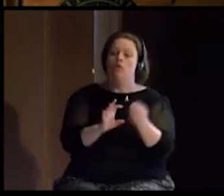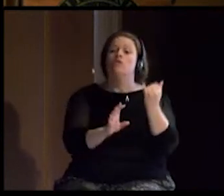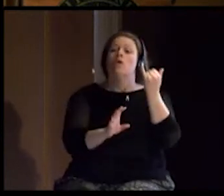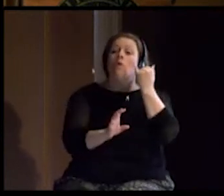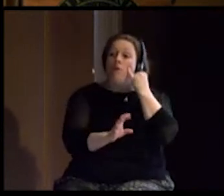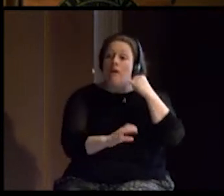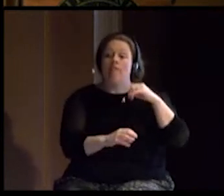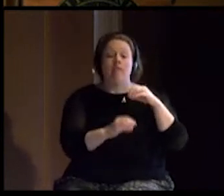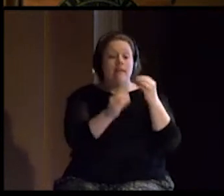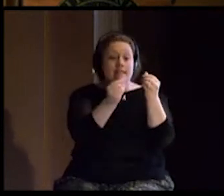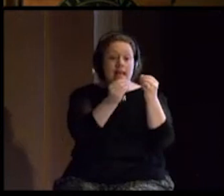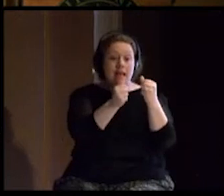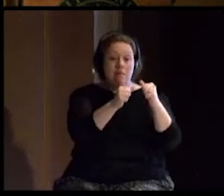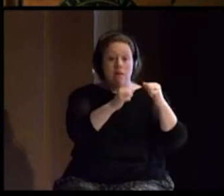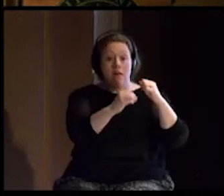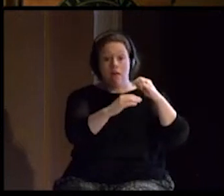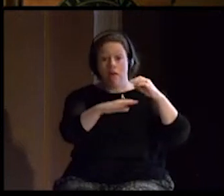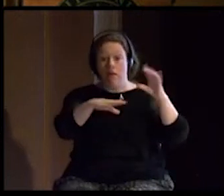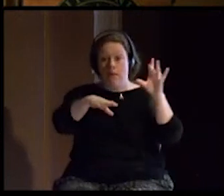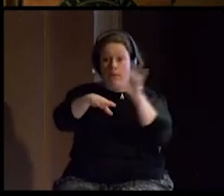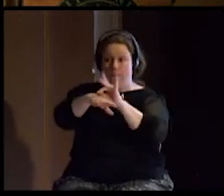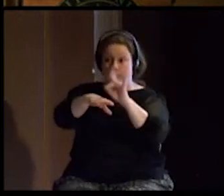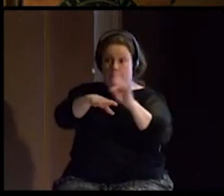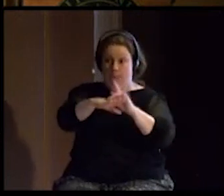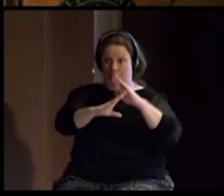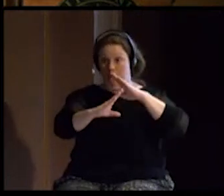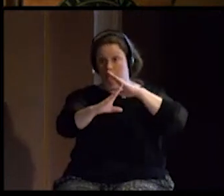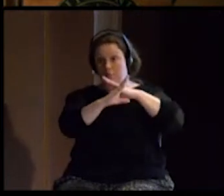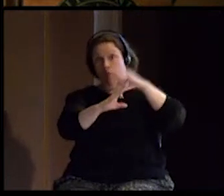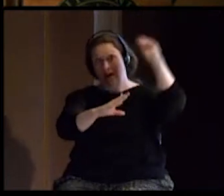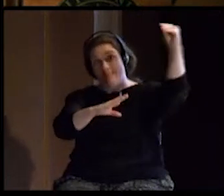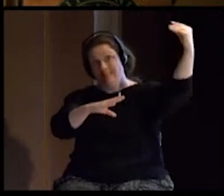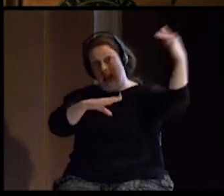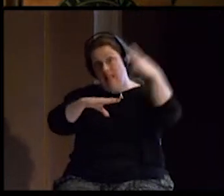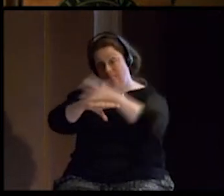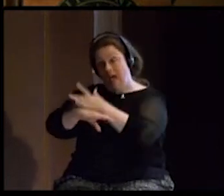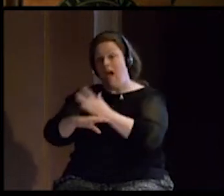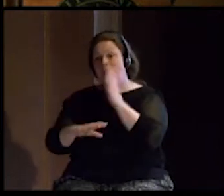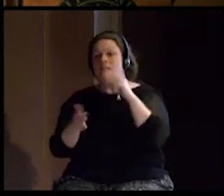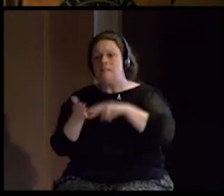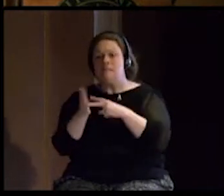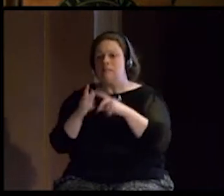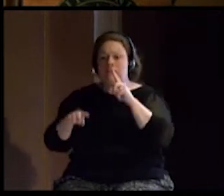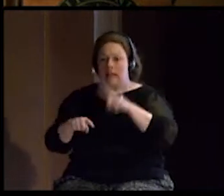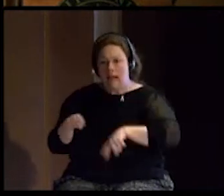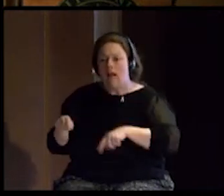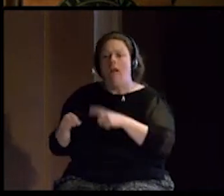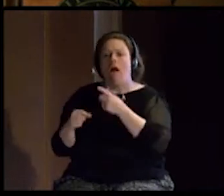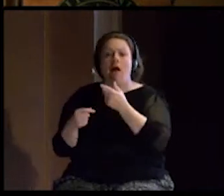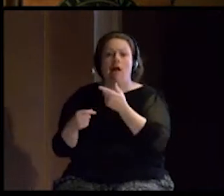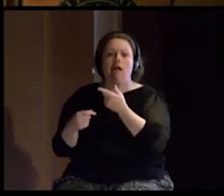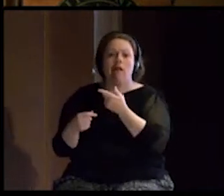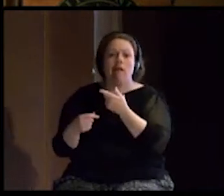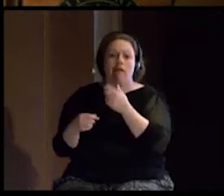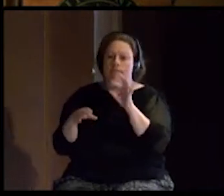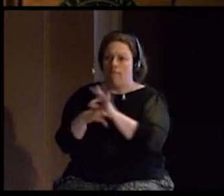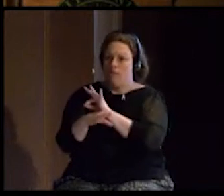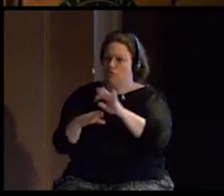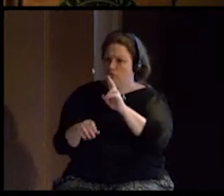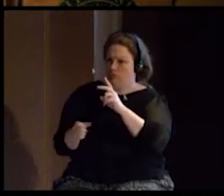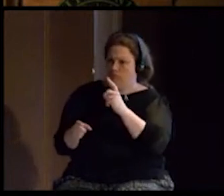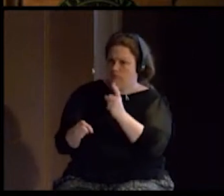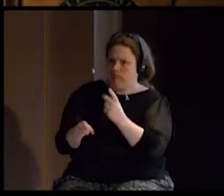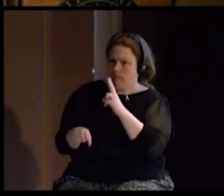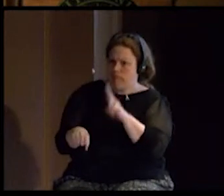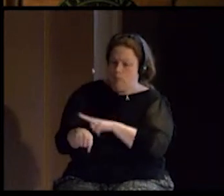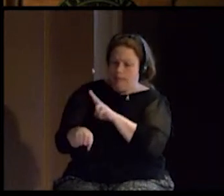which again has an energetic cost. The other thing that happens is, so now we have our